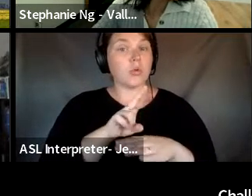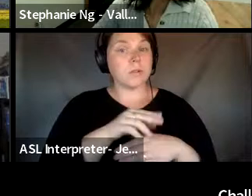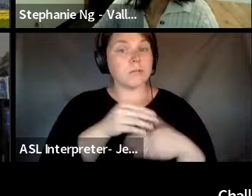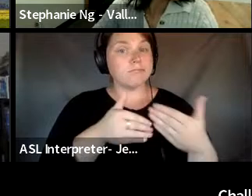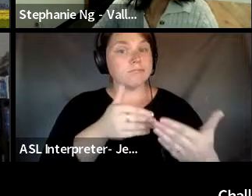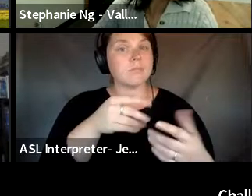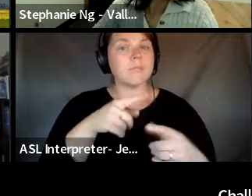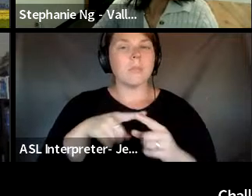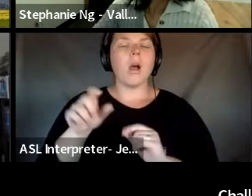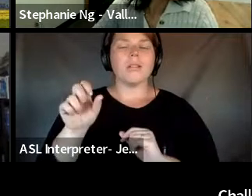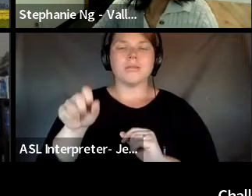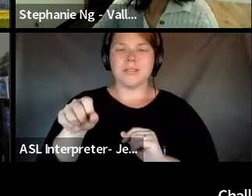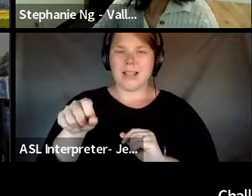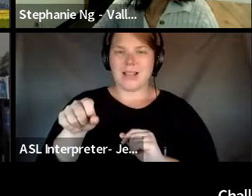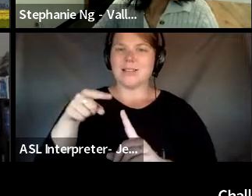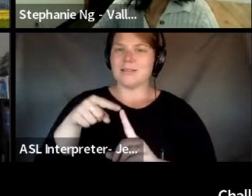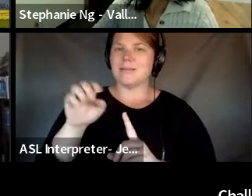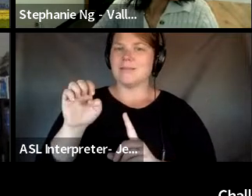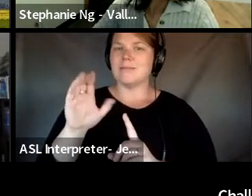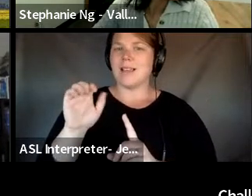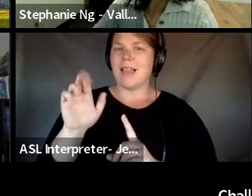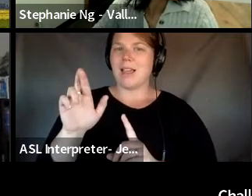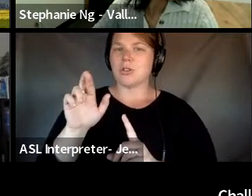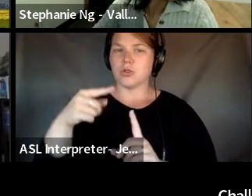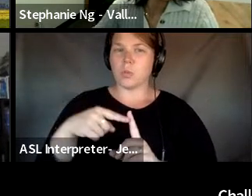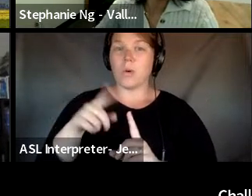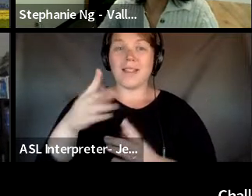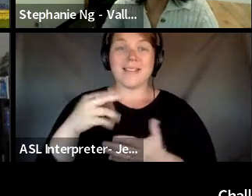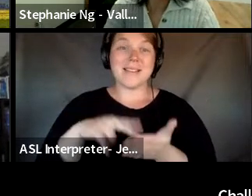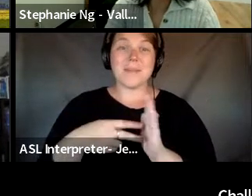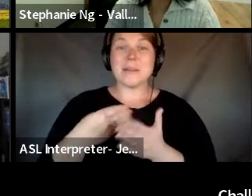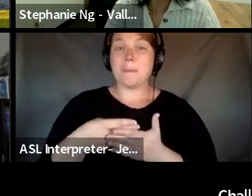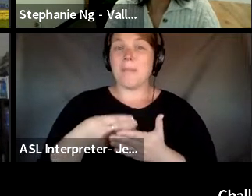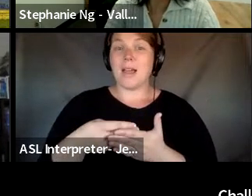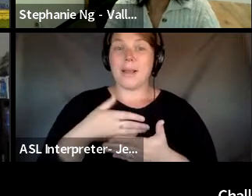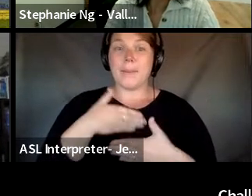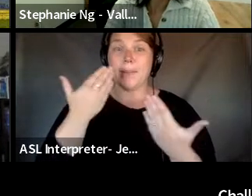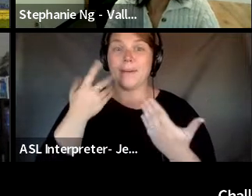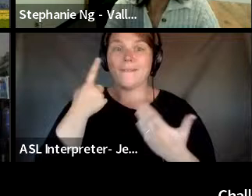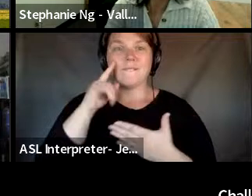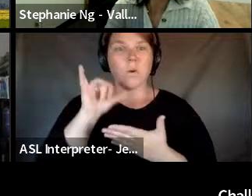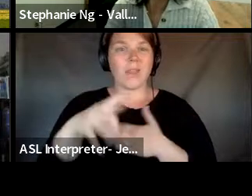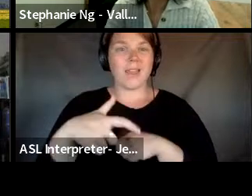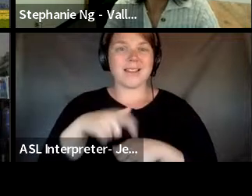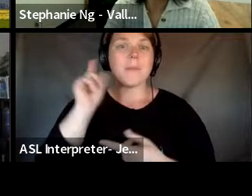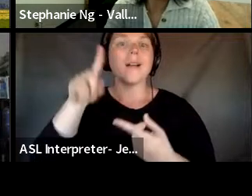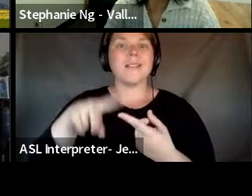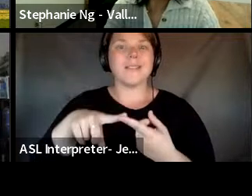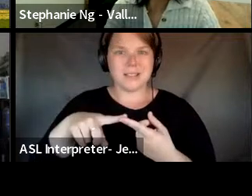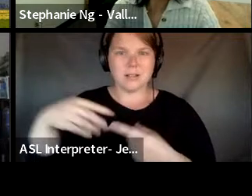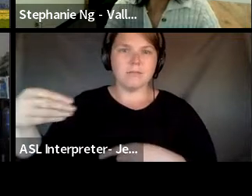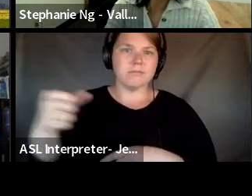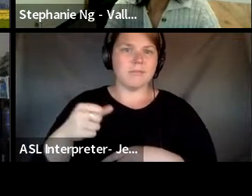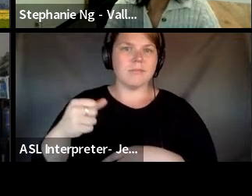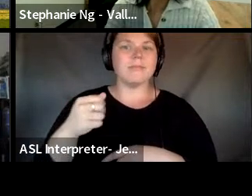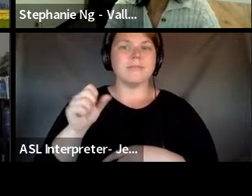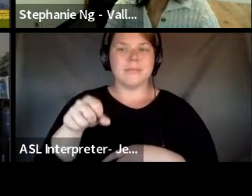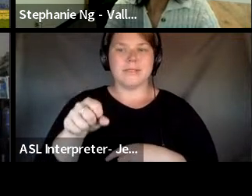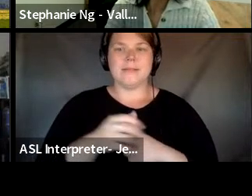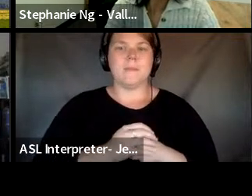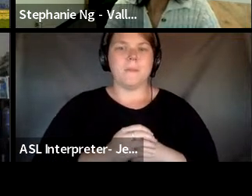Hector's point, yes, you would be out that money for that amount of time until it got back to you, correct?